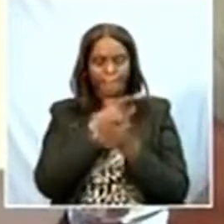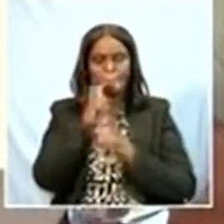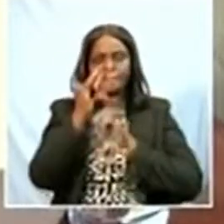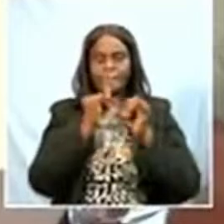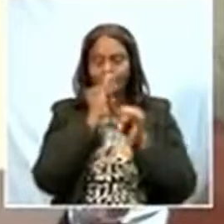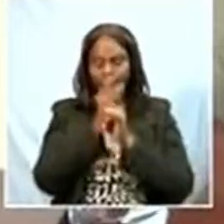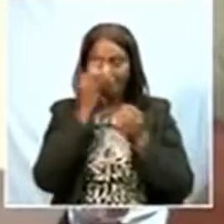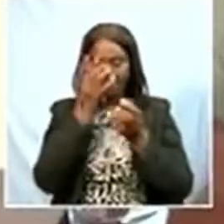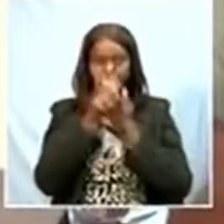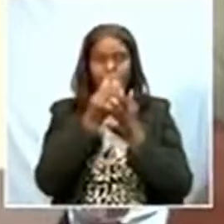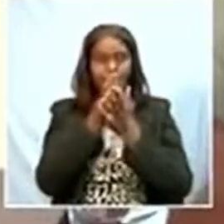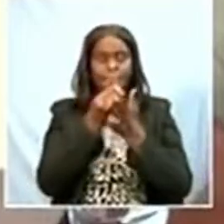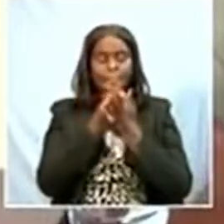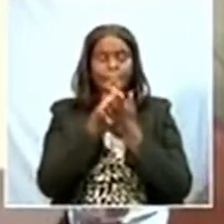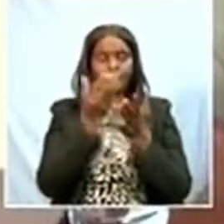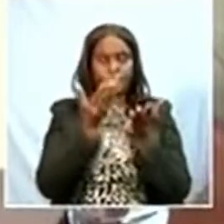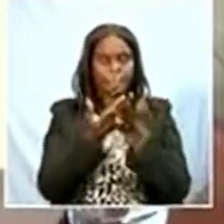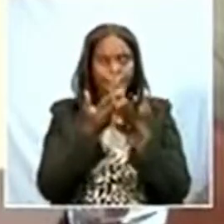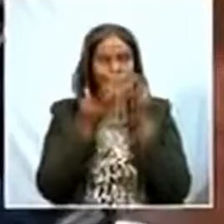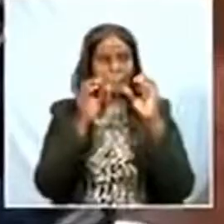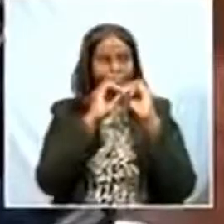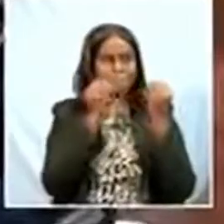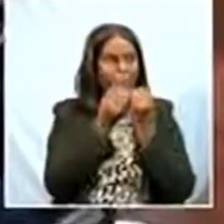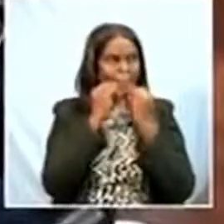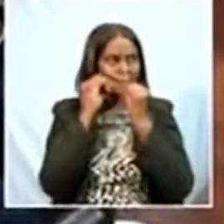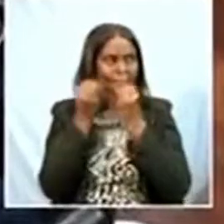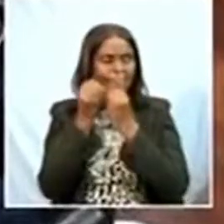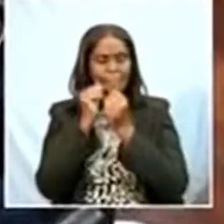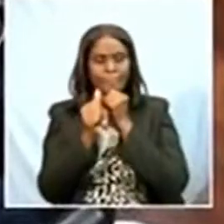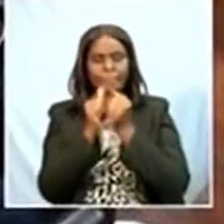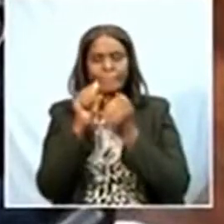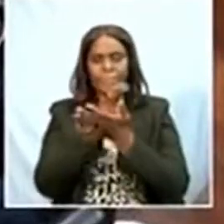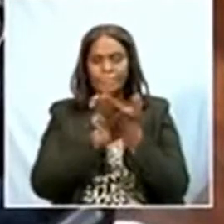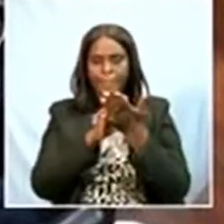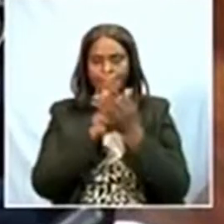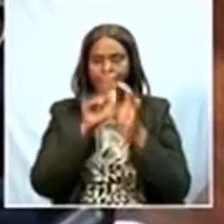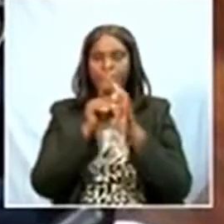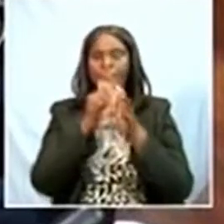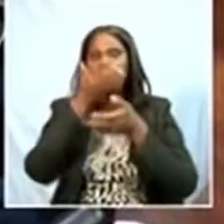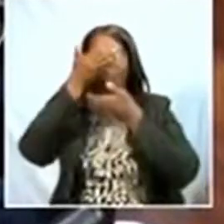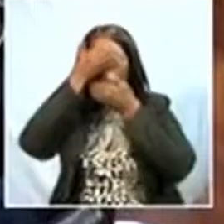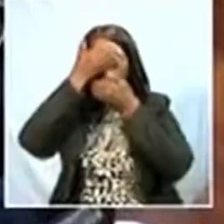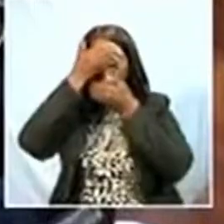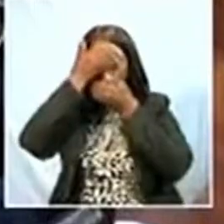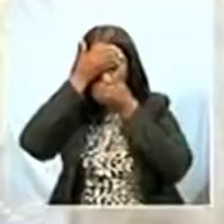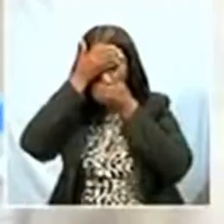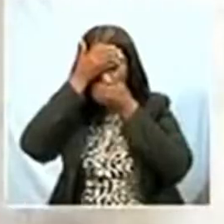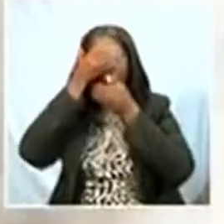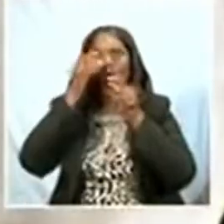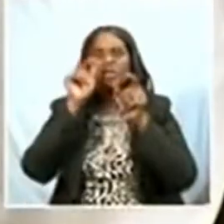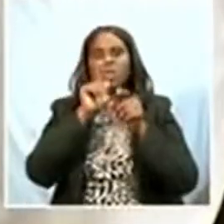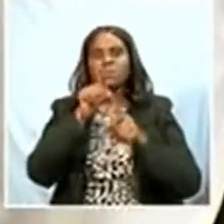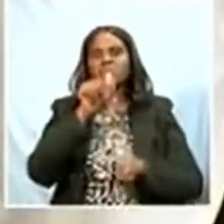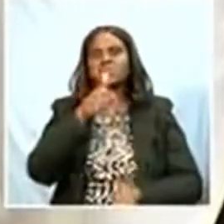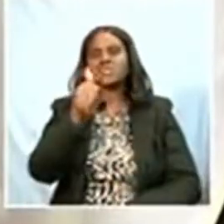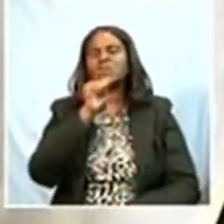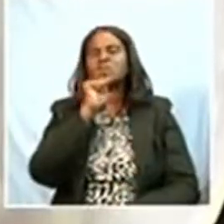International Financing Organization that is also based in Morocco. Don't you